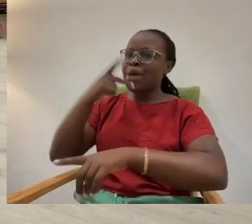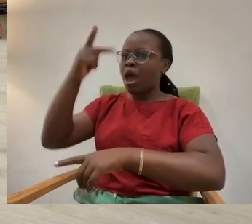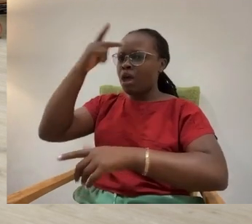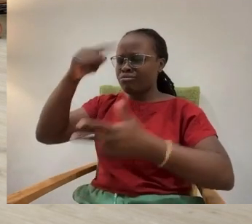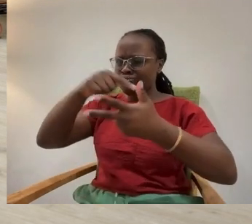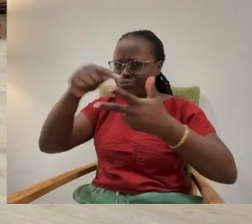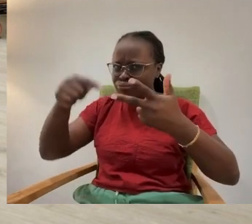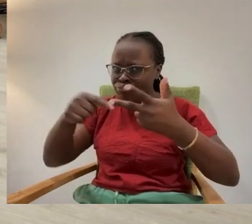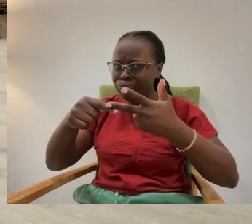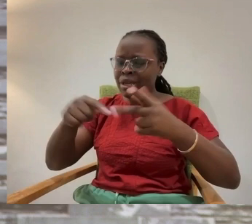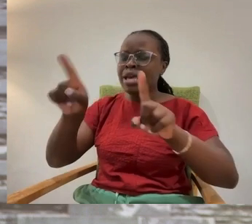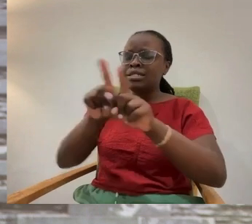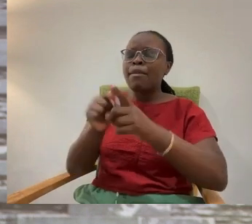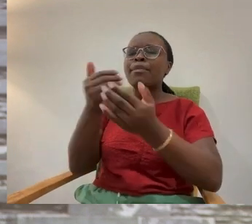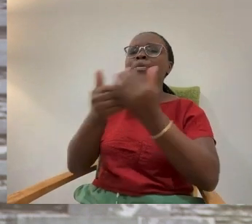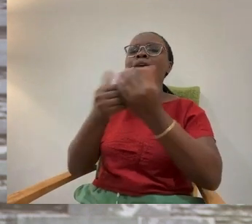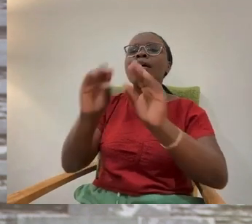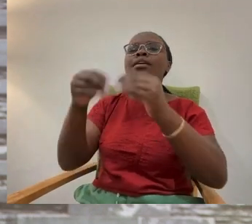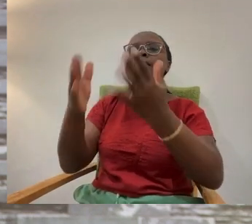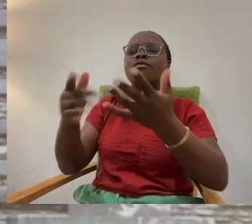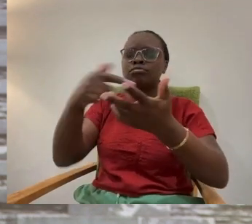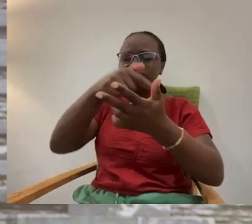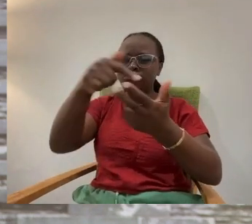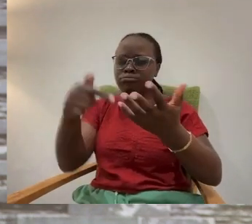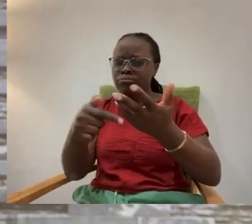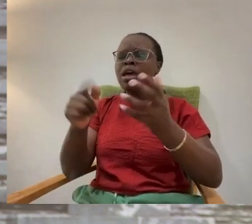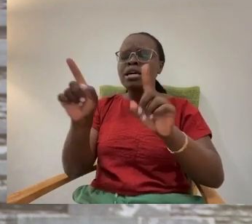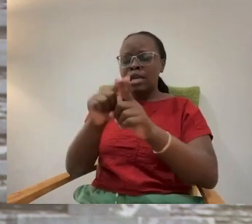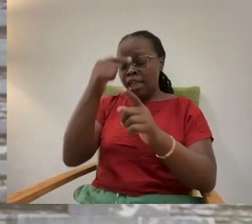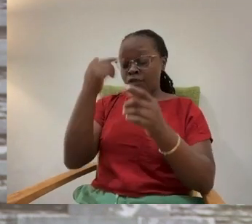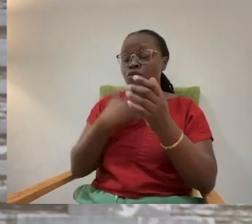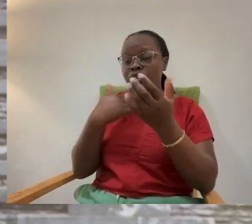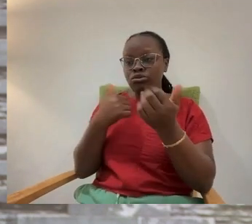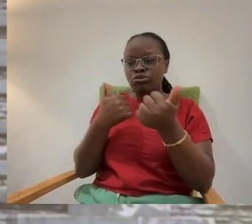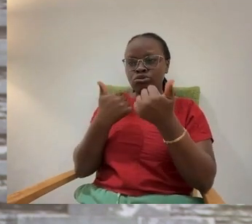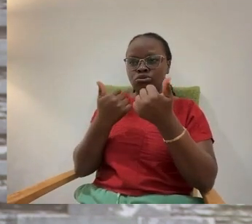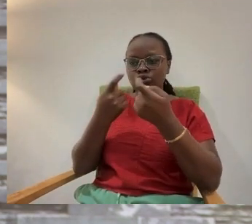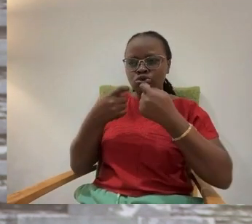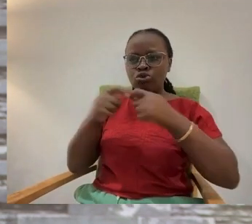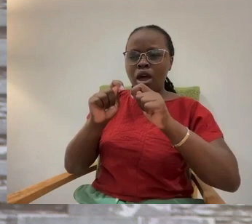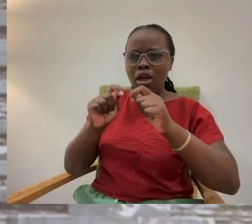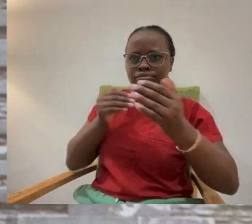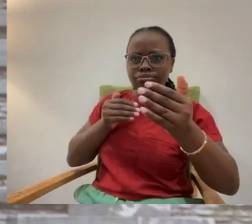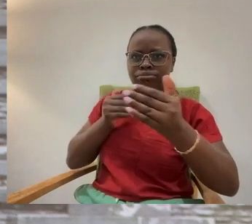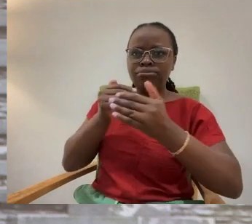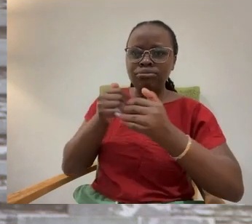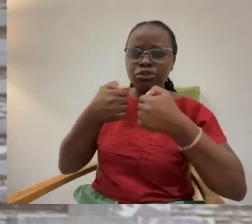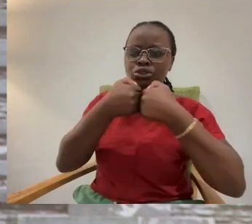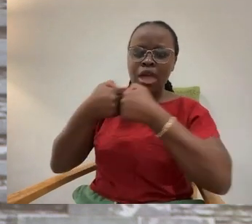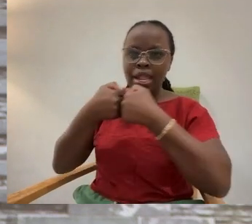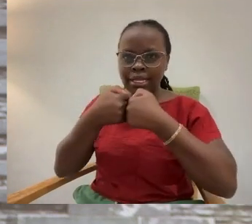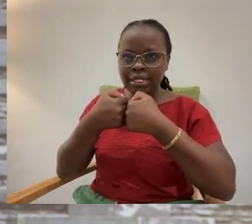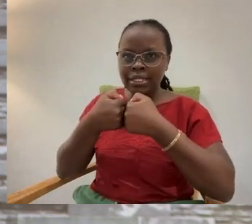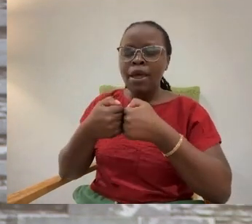caregivers, because when we try to approach the challenge systematically from a policy level to the grassroots classroom level.